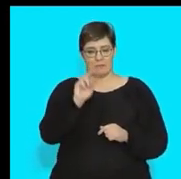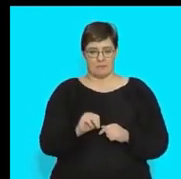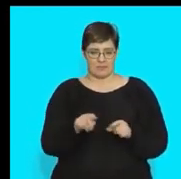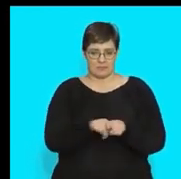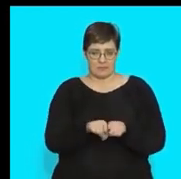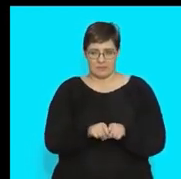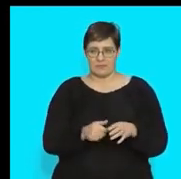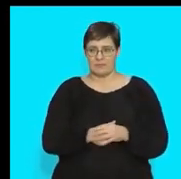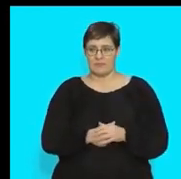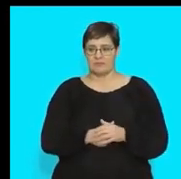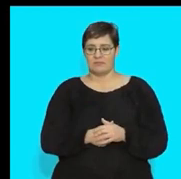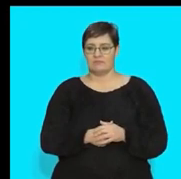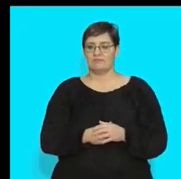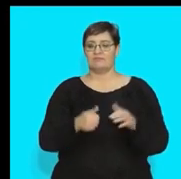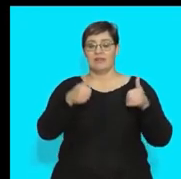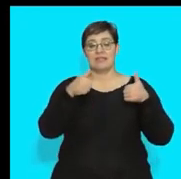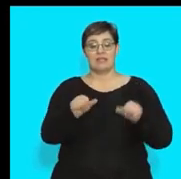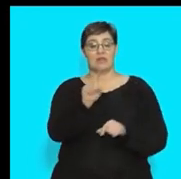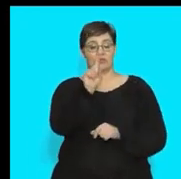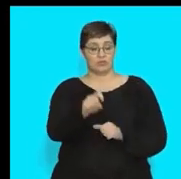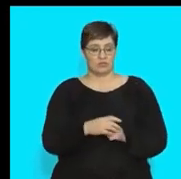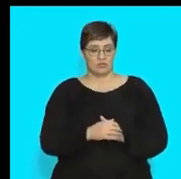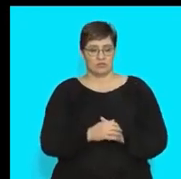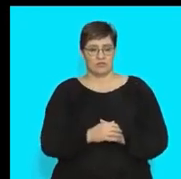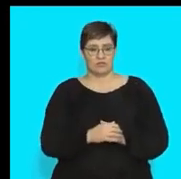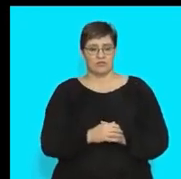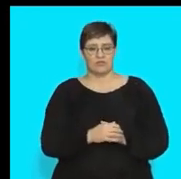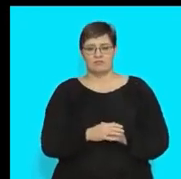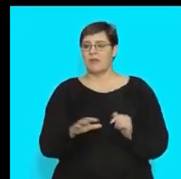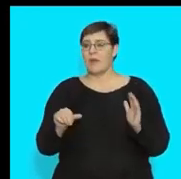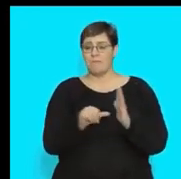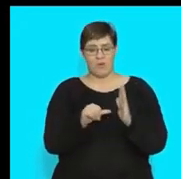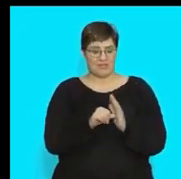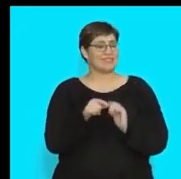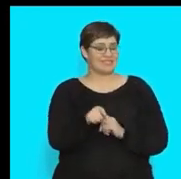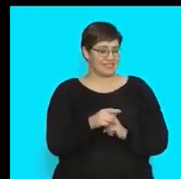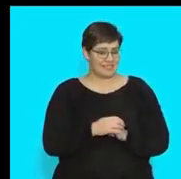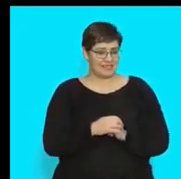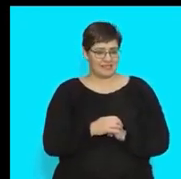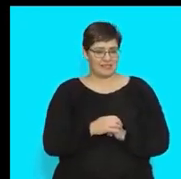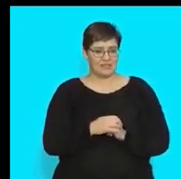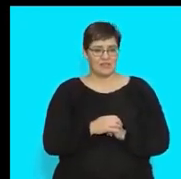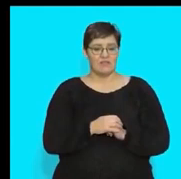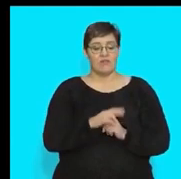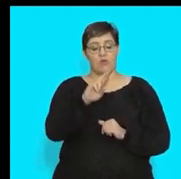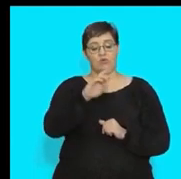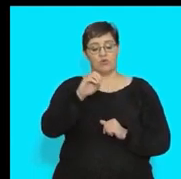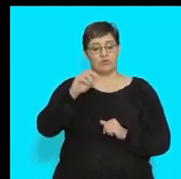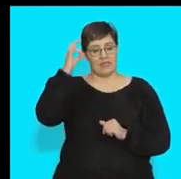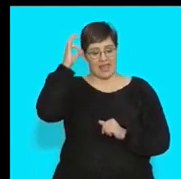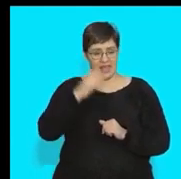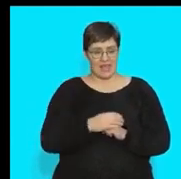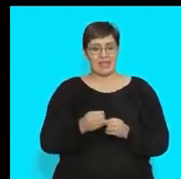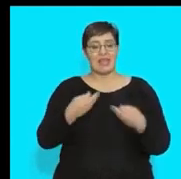my xylem as well. Okay, next question. Quite an important one when it comes to the root